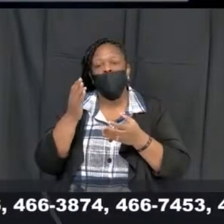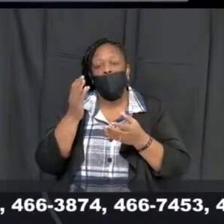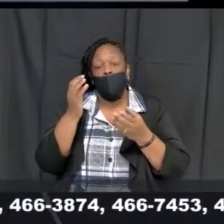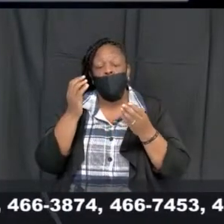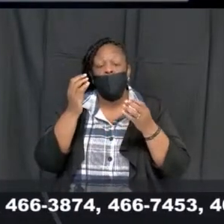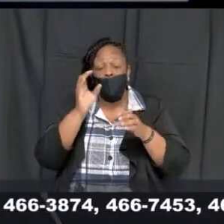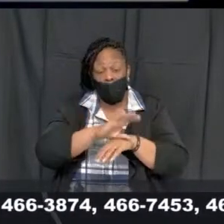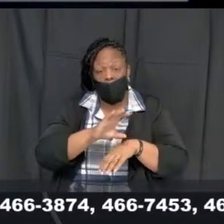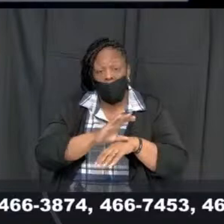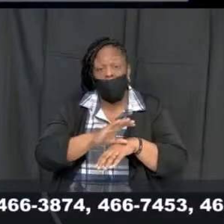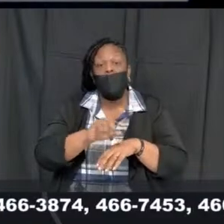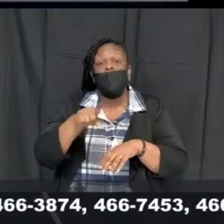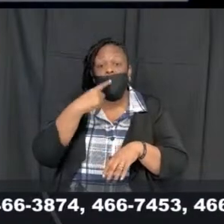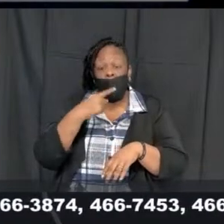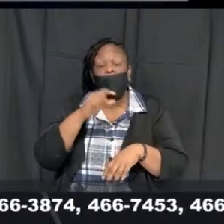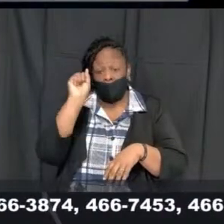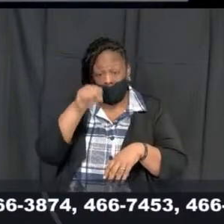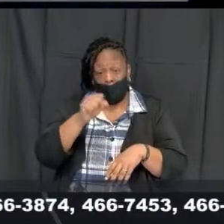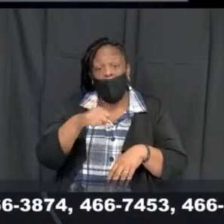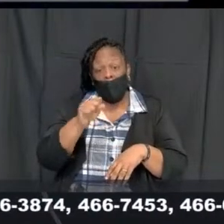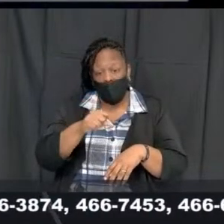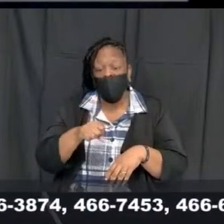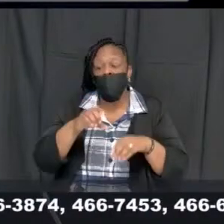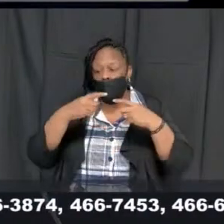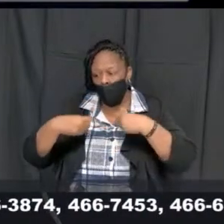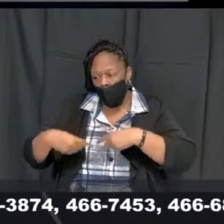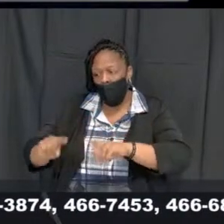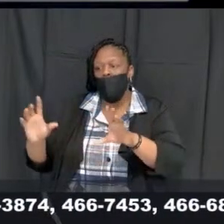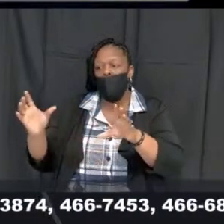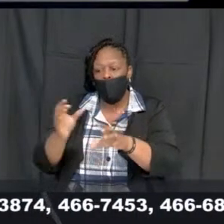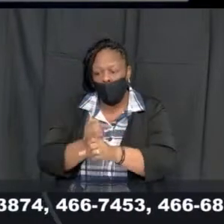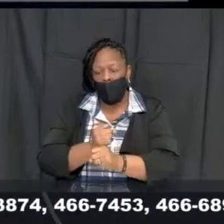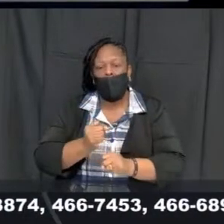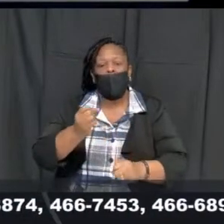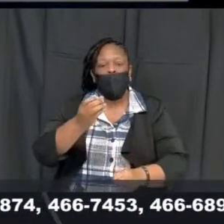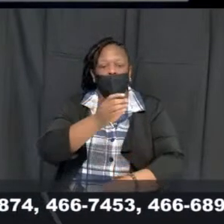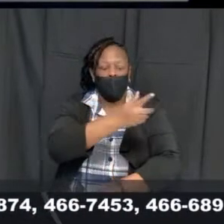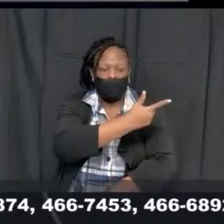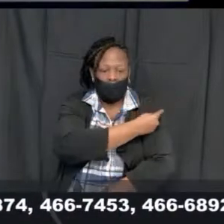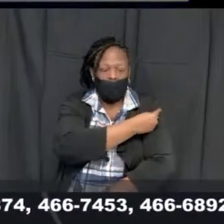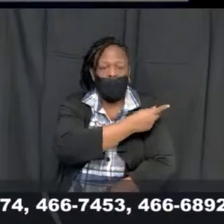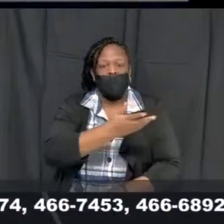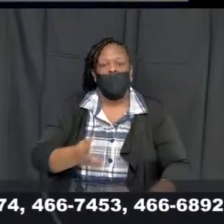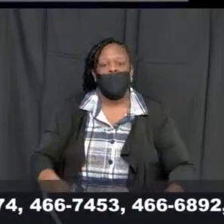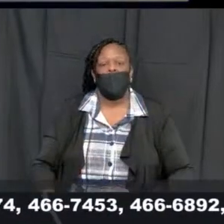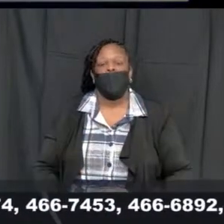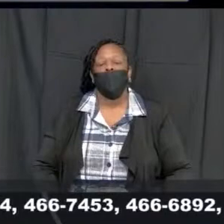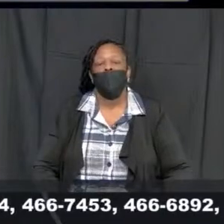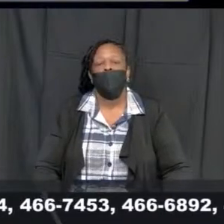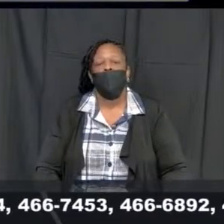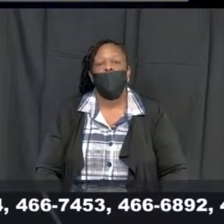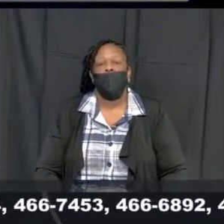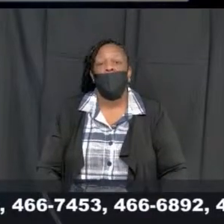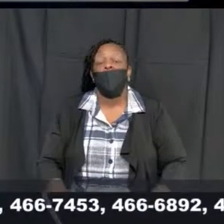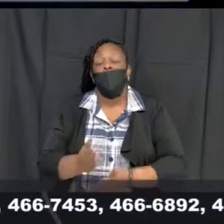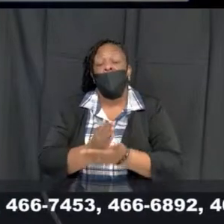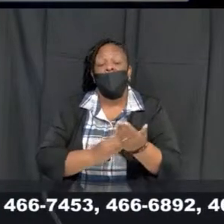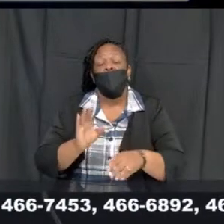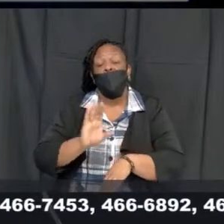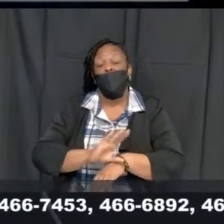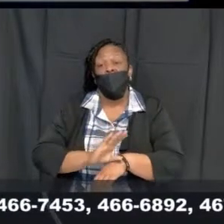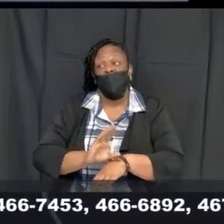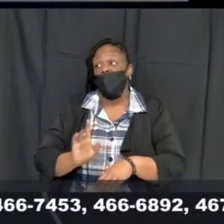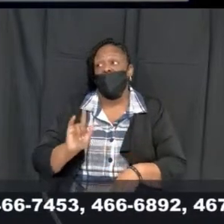of taking the vaccine. For example, the Catholic Church, the Bishop of the Diocese of St. John's Bastille,